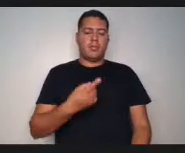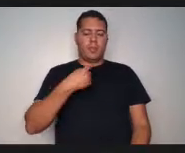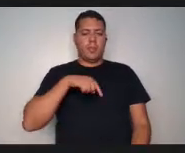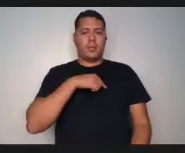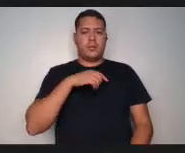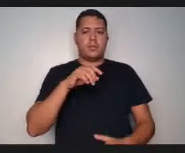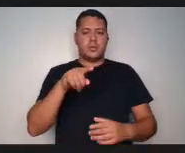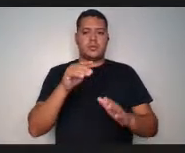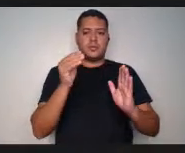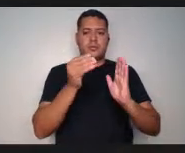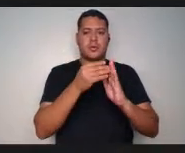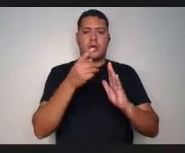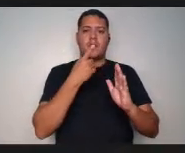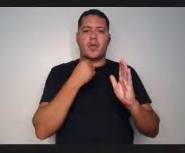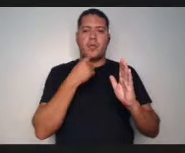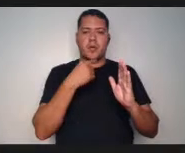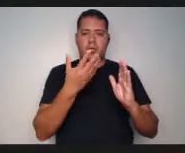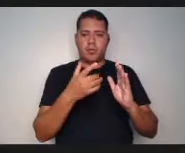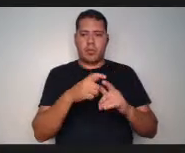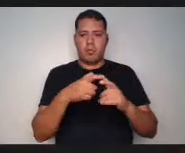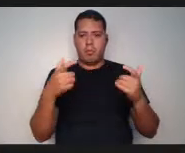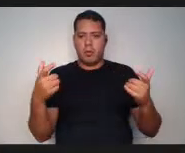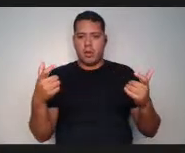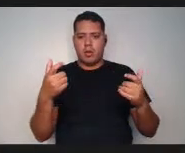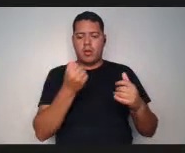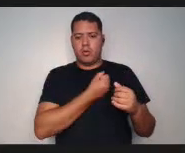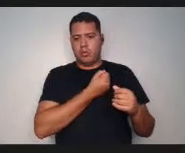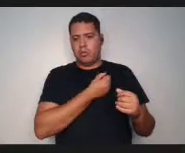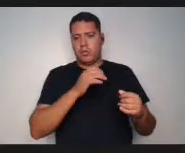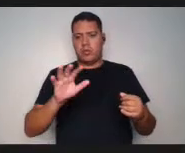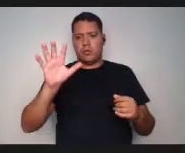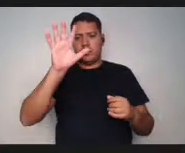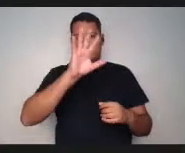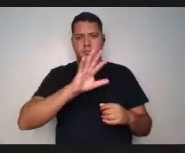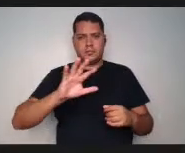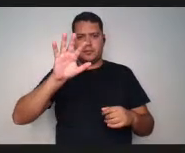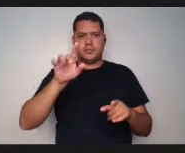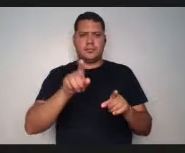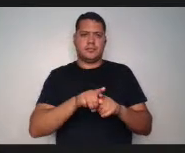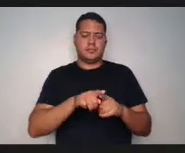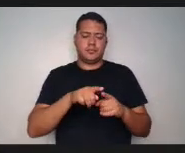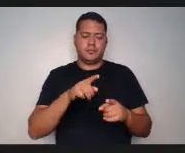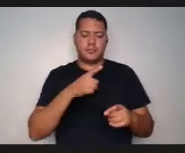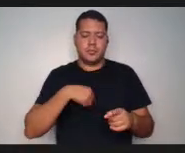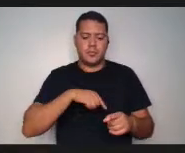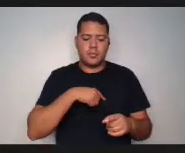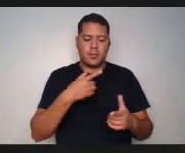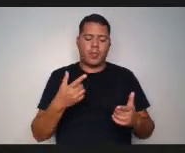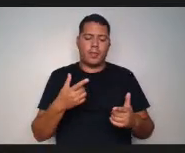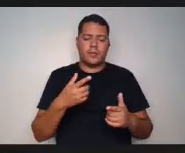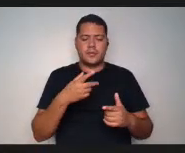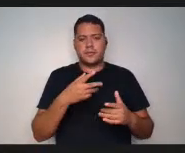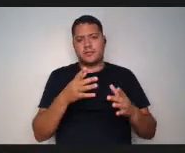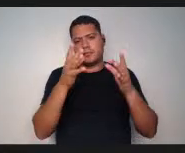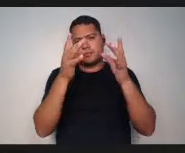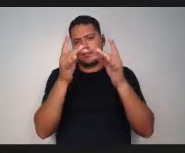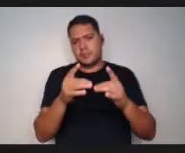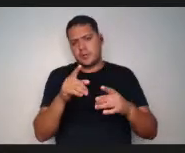people at high risk. We also measure workplace justice issues like bullying, sexual harassment,